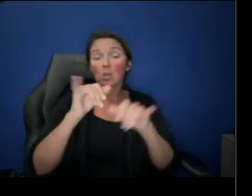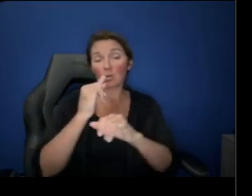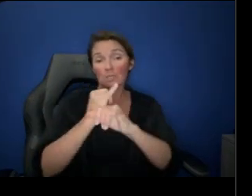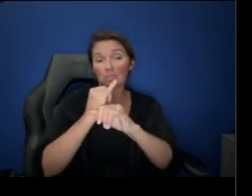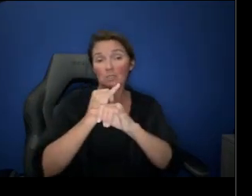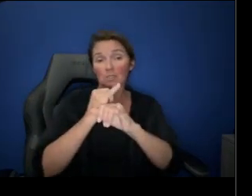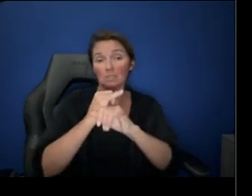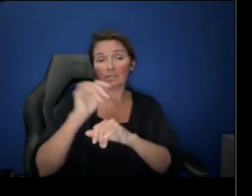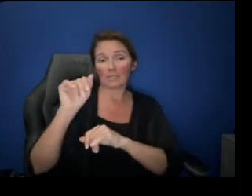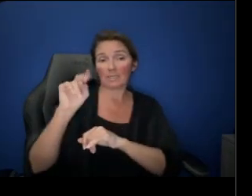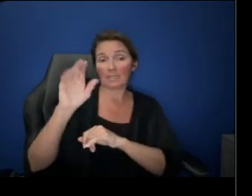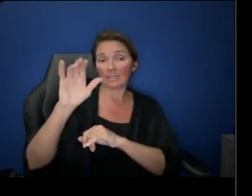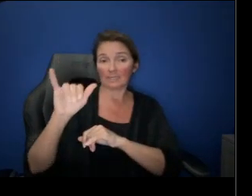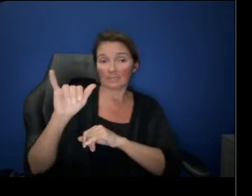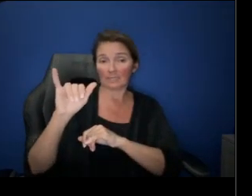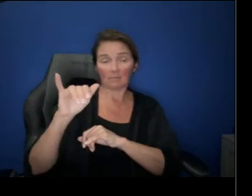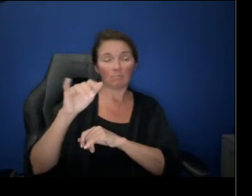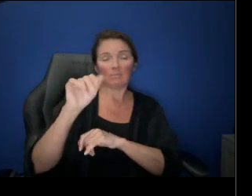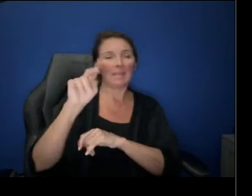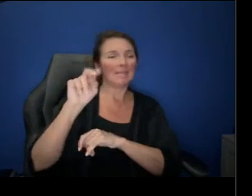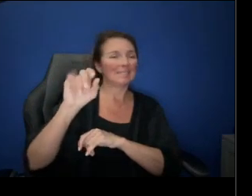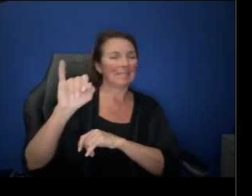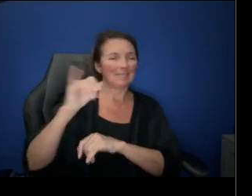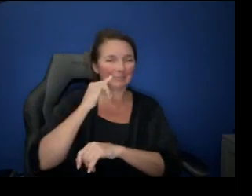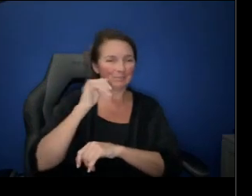or ANSI, ANSI,